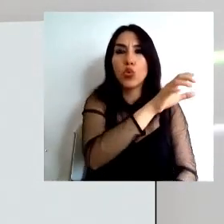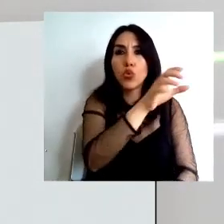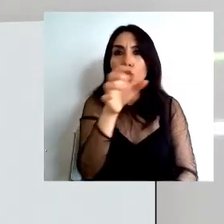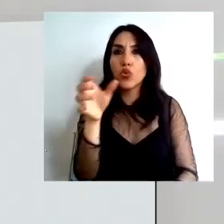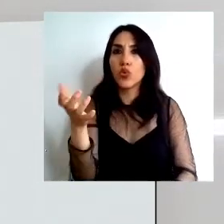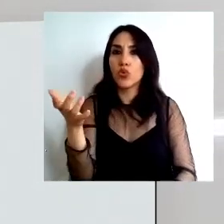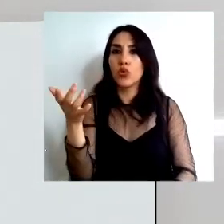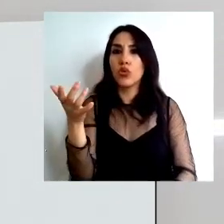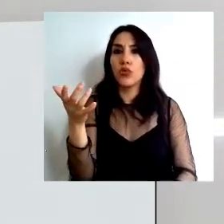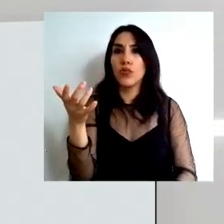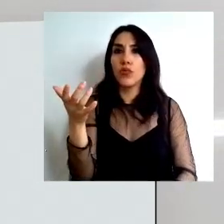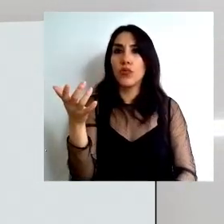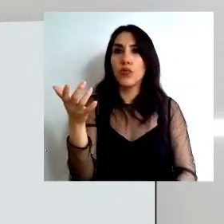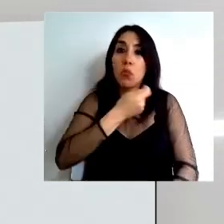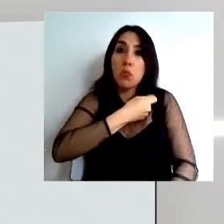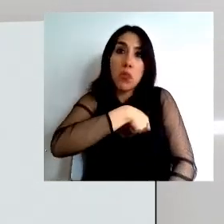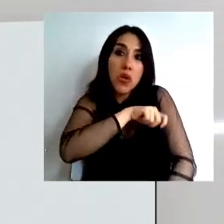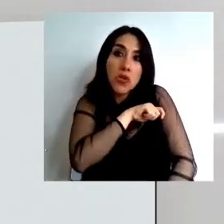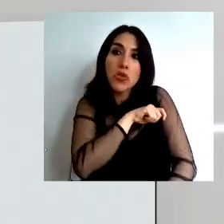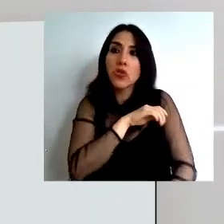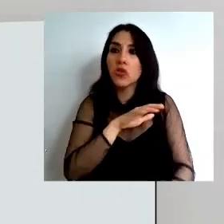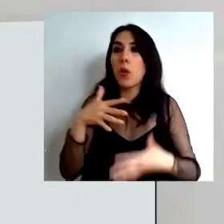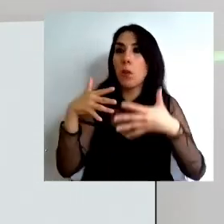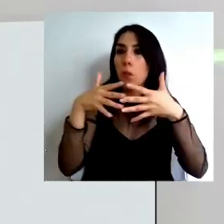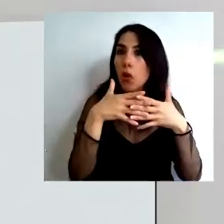we do not know these countries, and